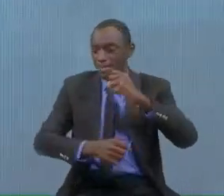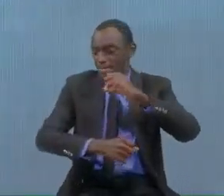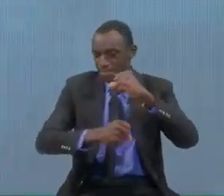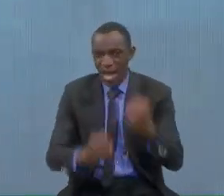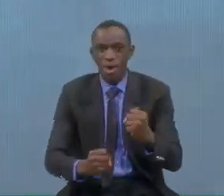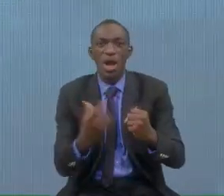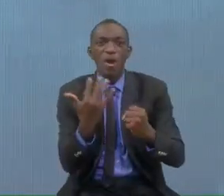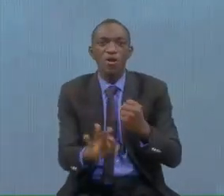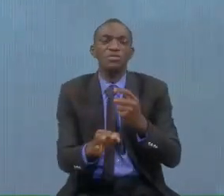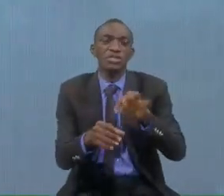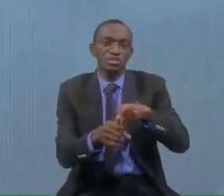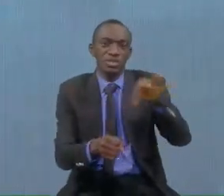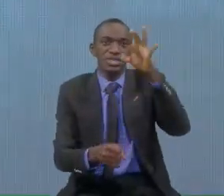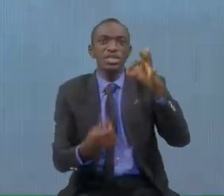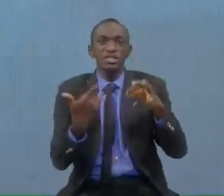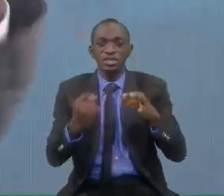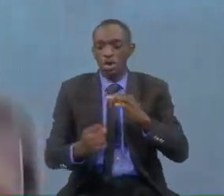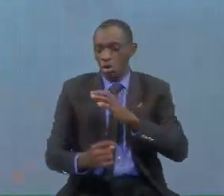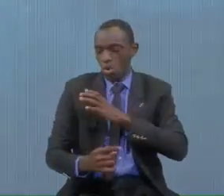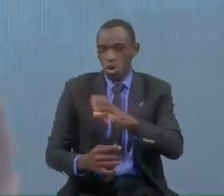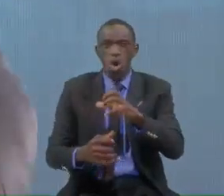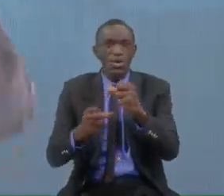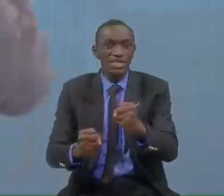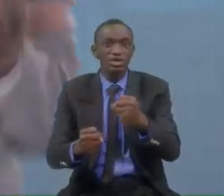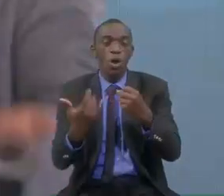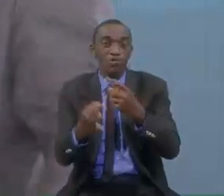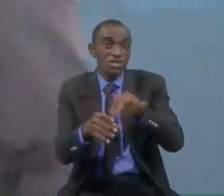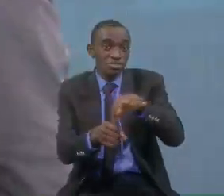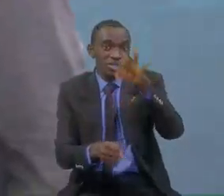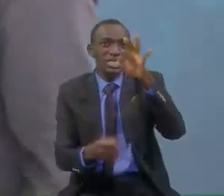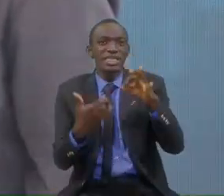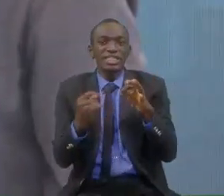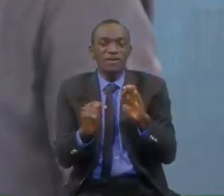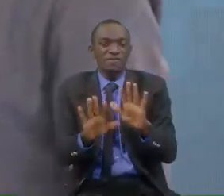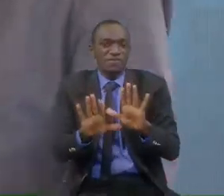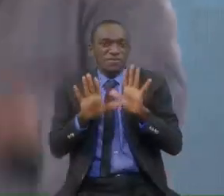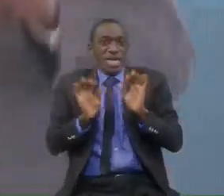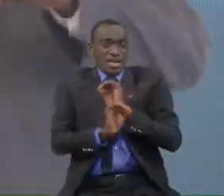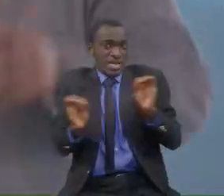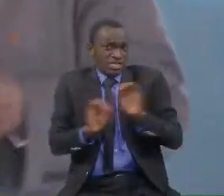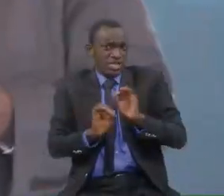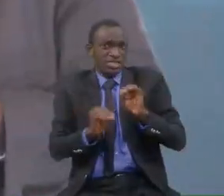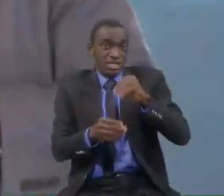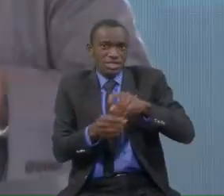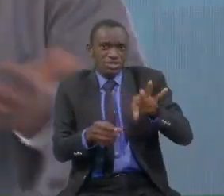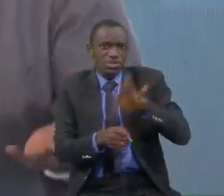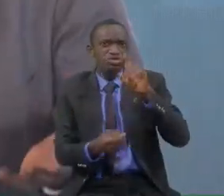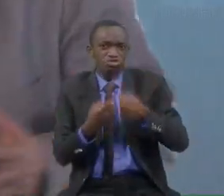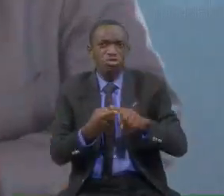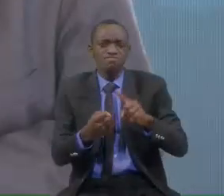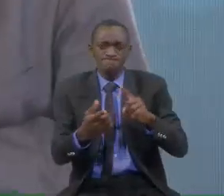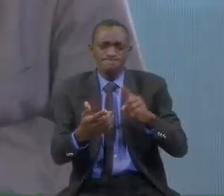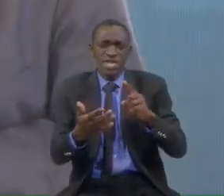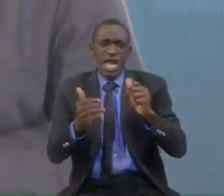courage of the Spirit, the fearlessness in the Spirit to address the corruption in